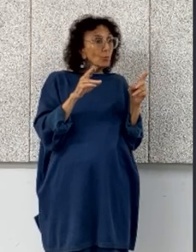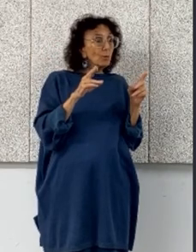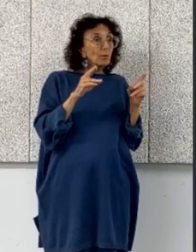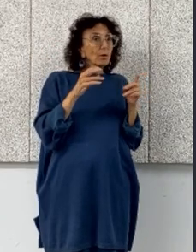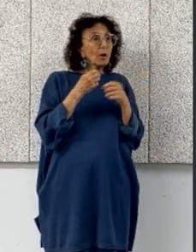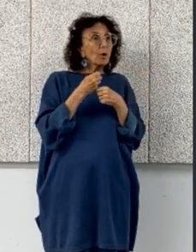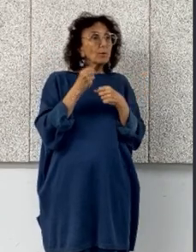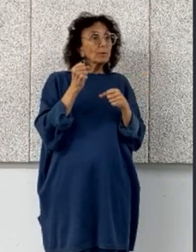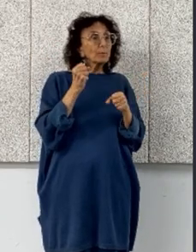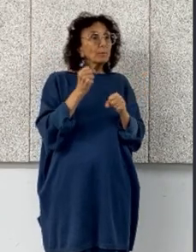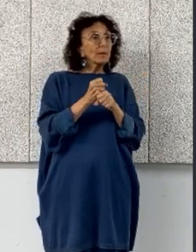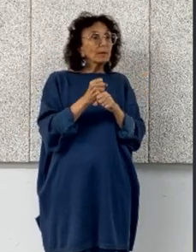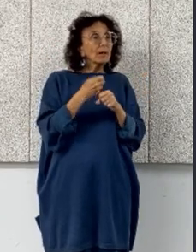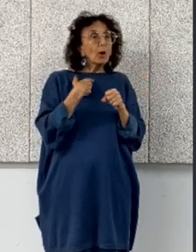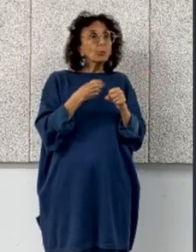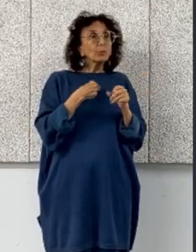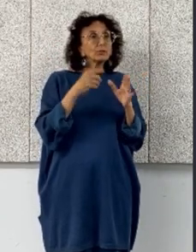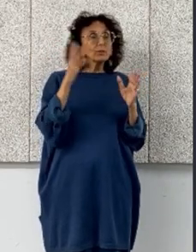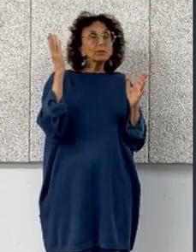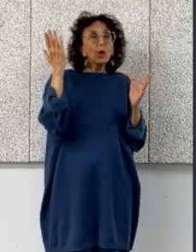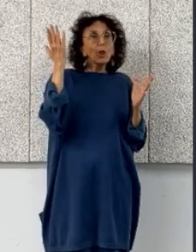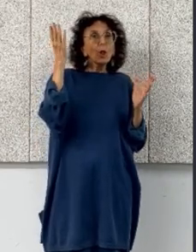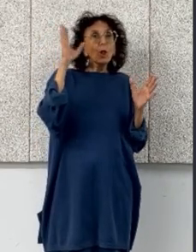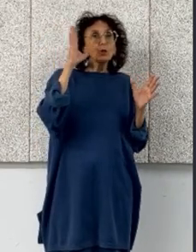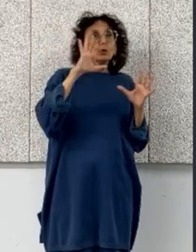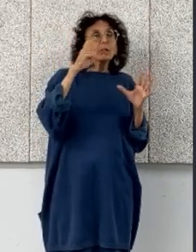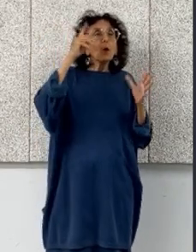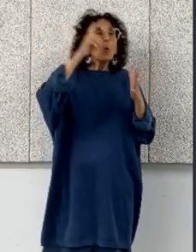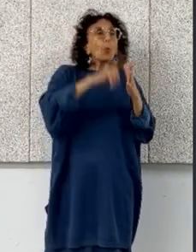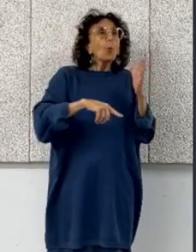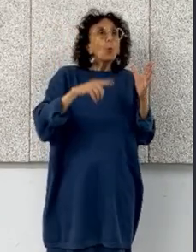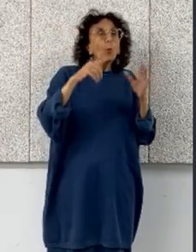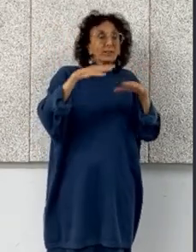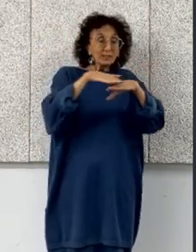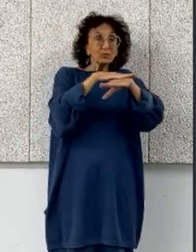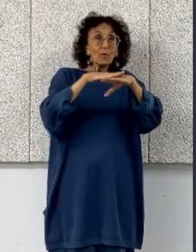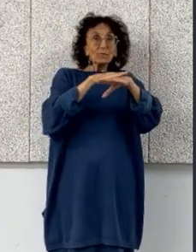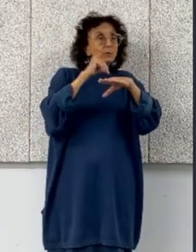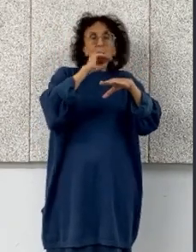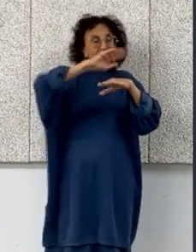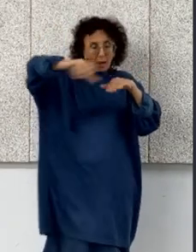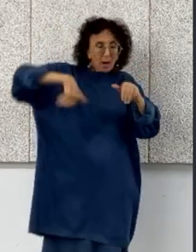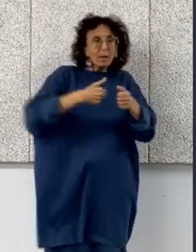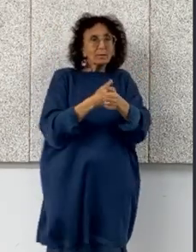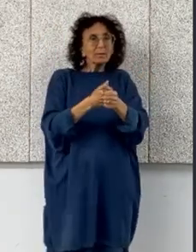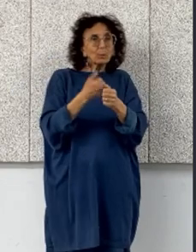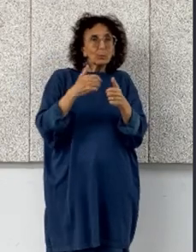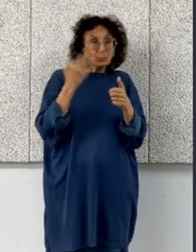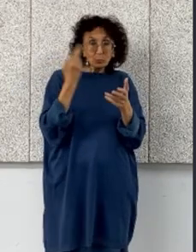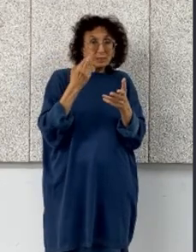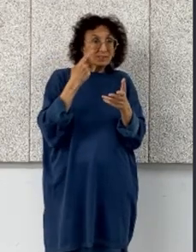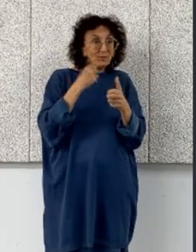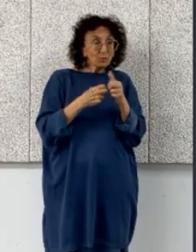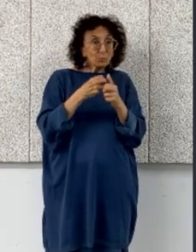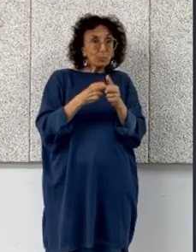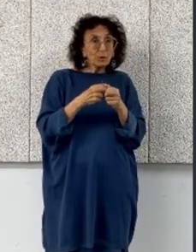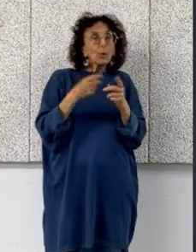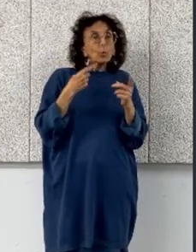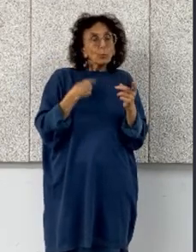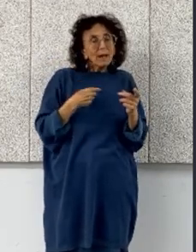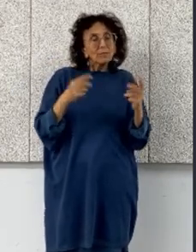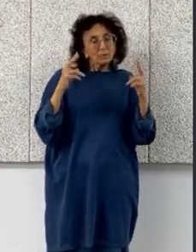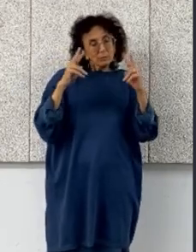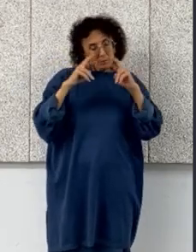the symptom, not the cause? Yeah. And so even to begin to engage in conversations around questioning your